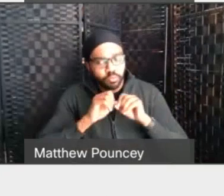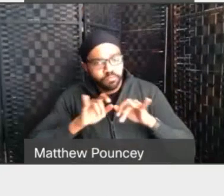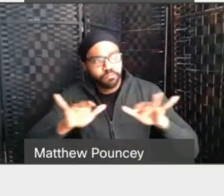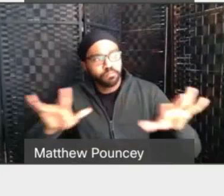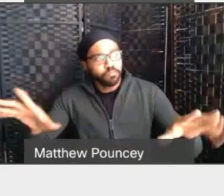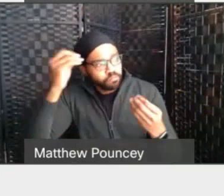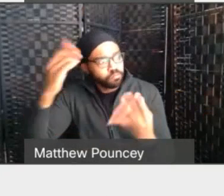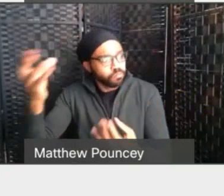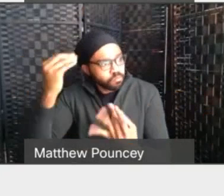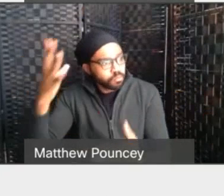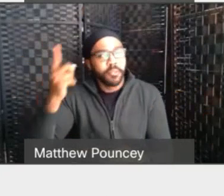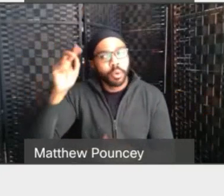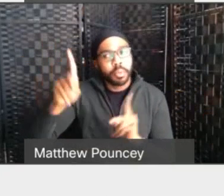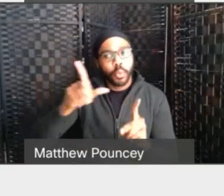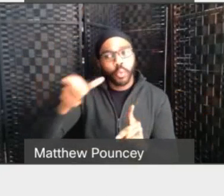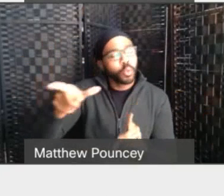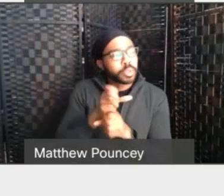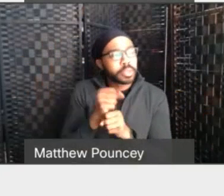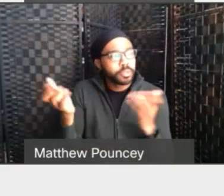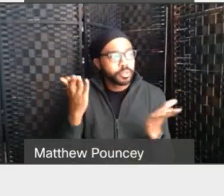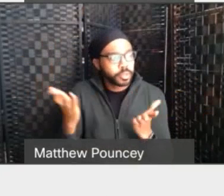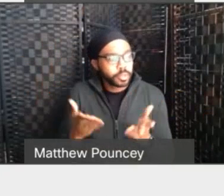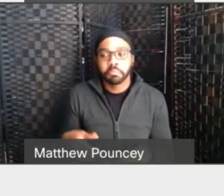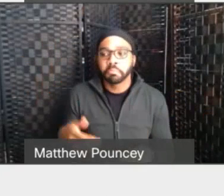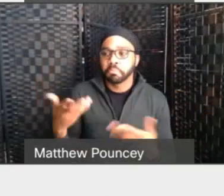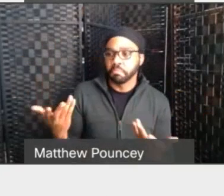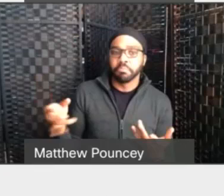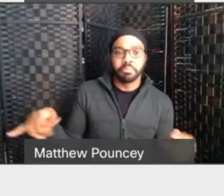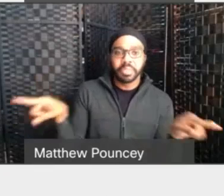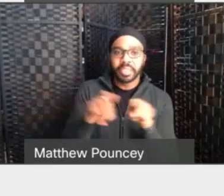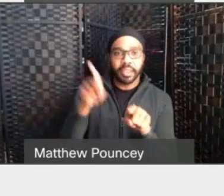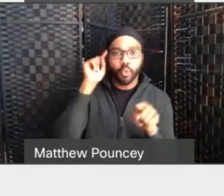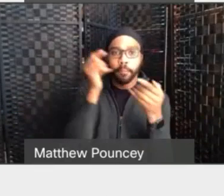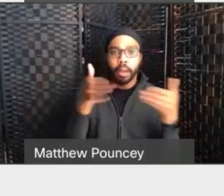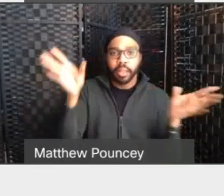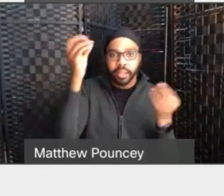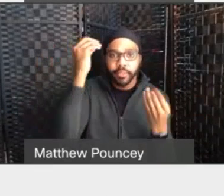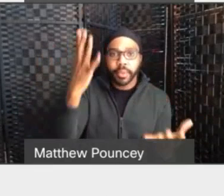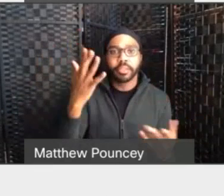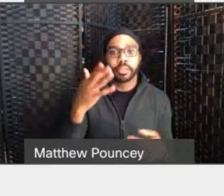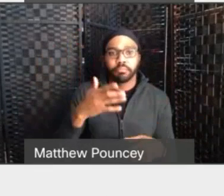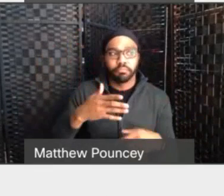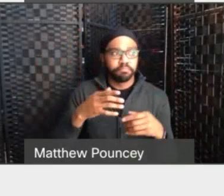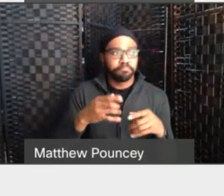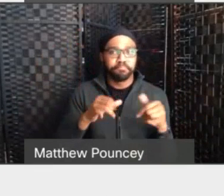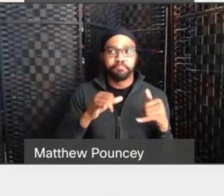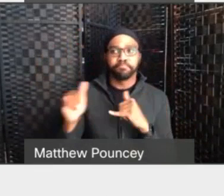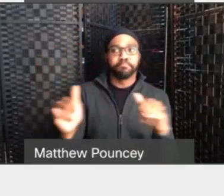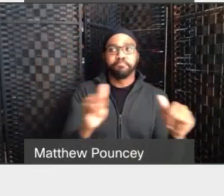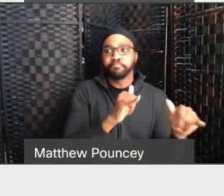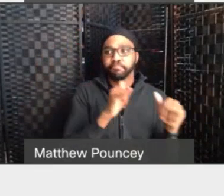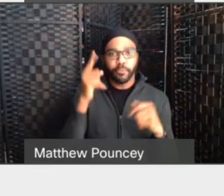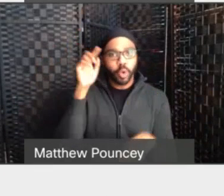not receiving services? That would be just the same as the public information that's being provided to everyone. I don't know of a